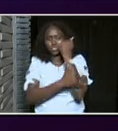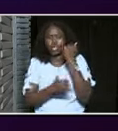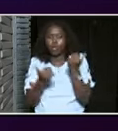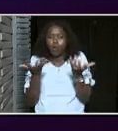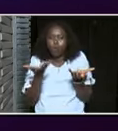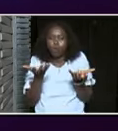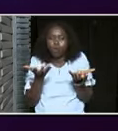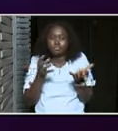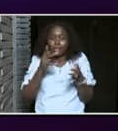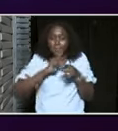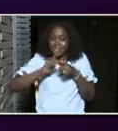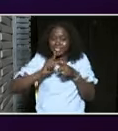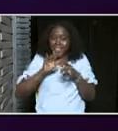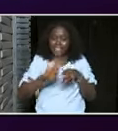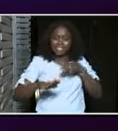steps, knowing that